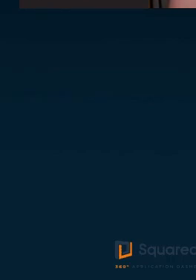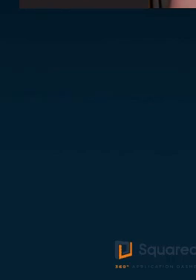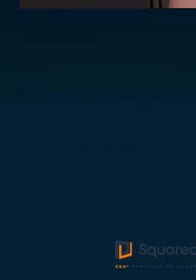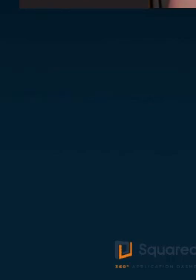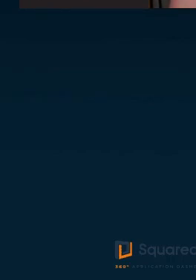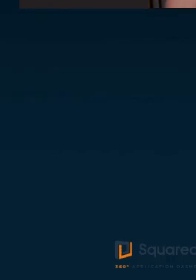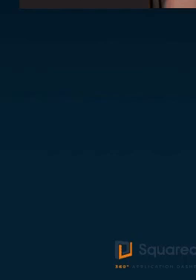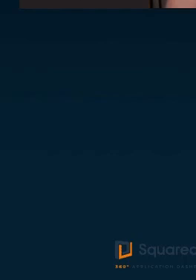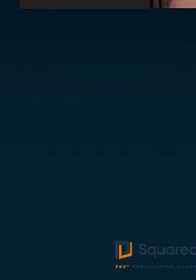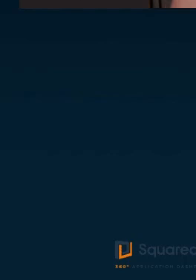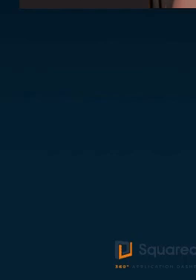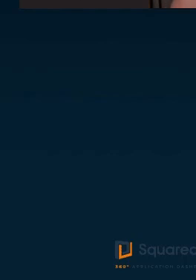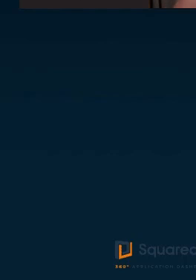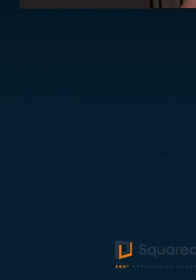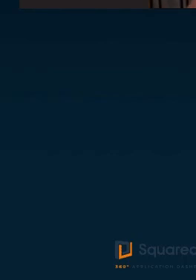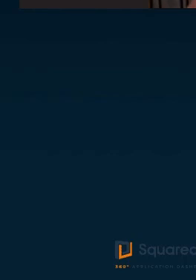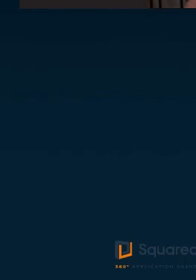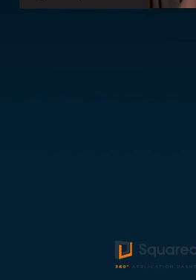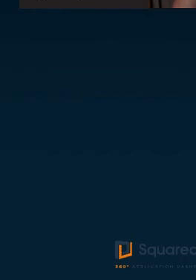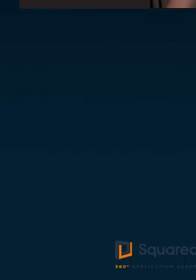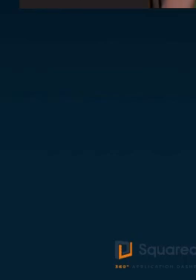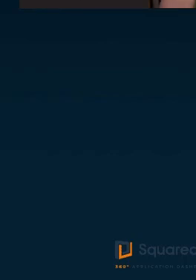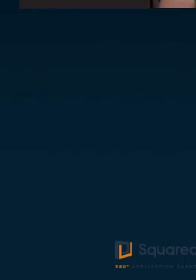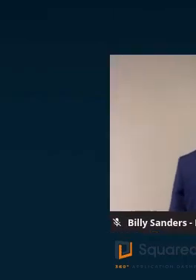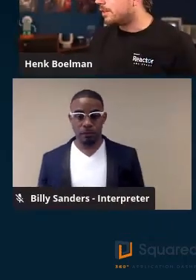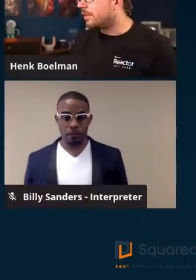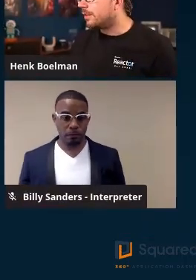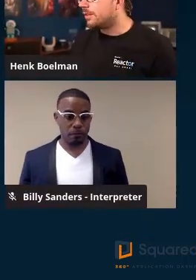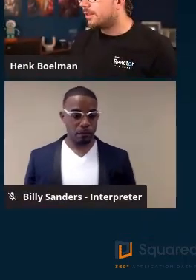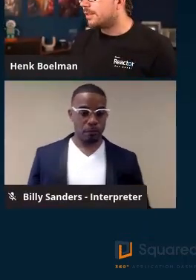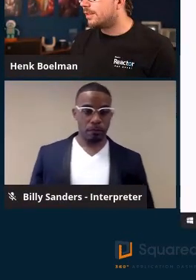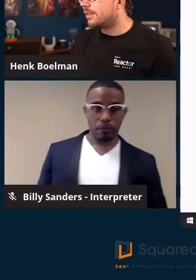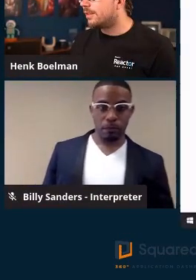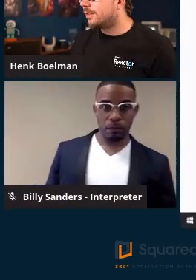Ooh. Do that with audio.